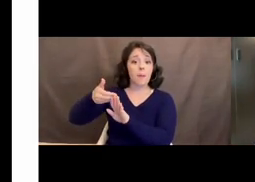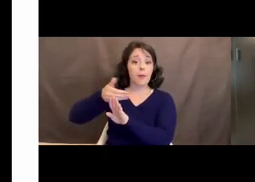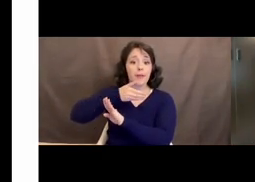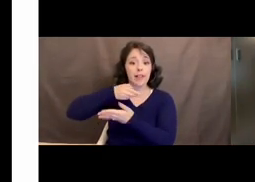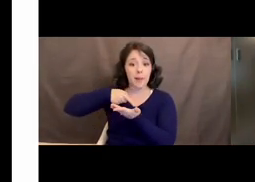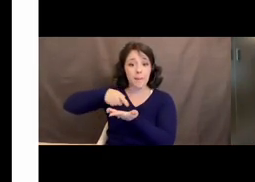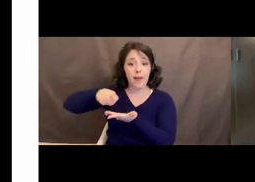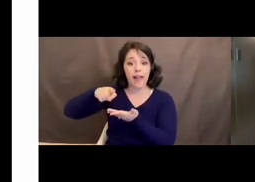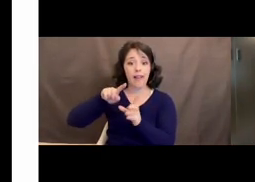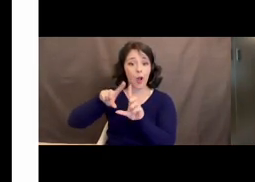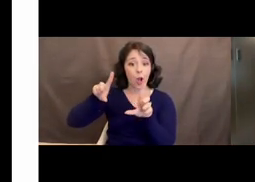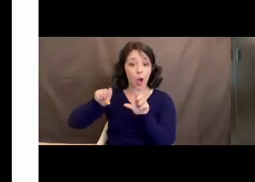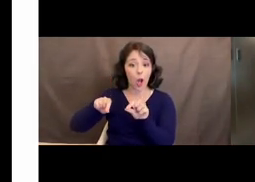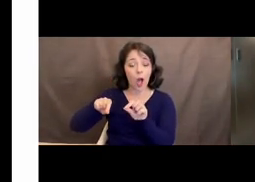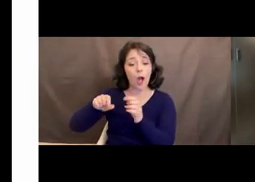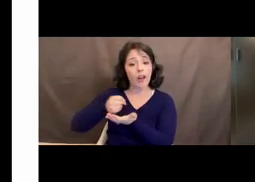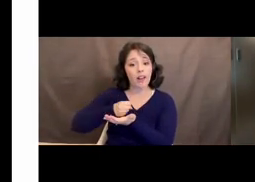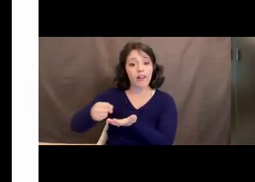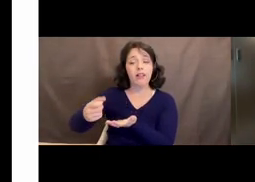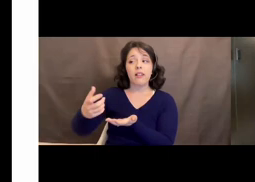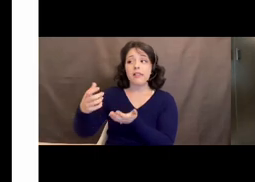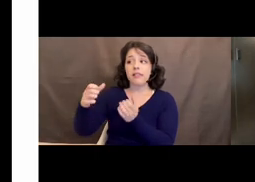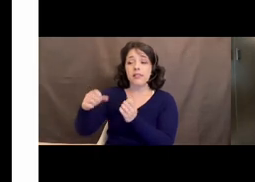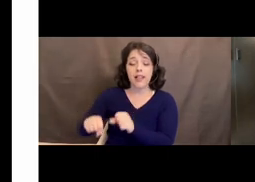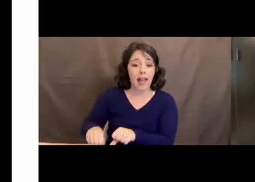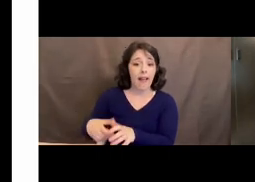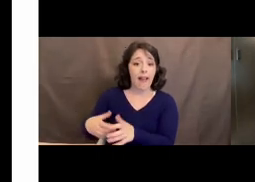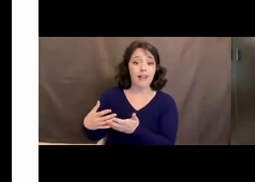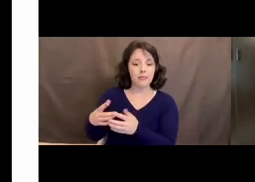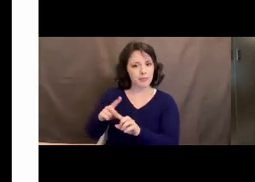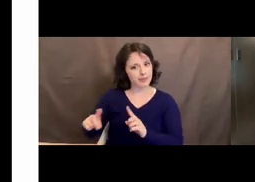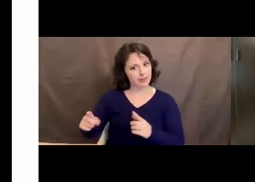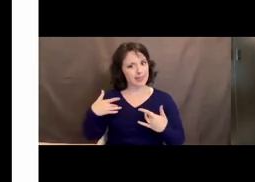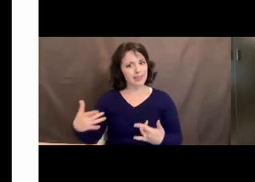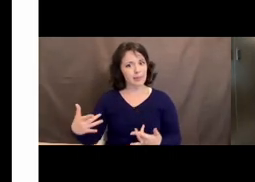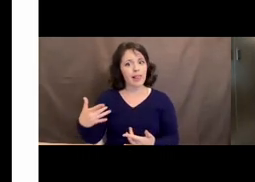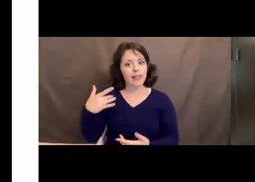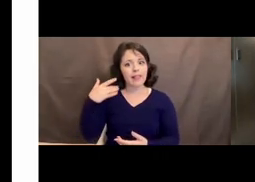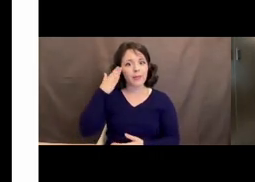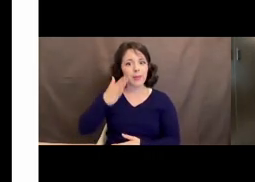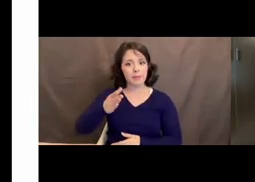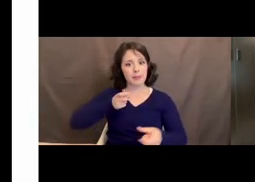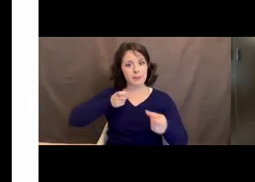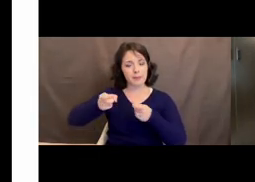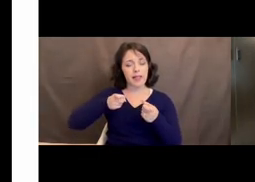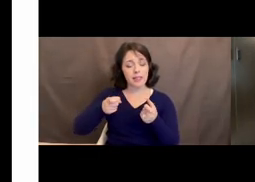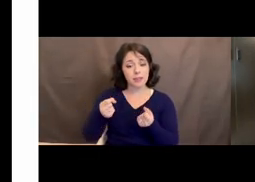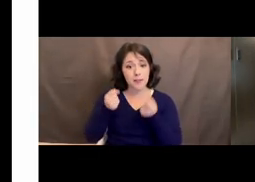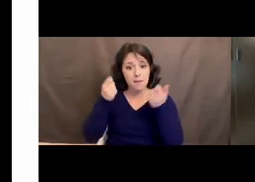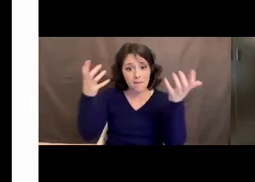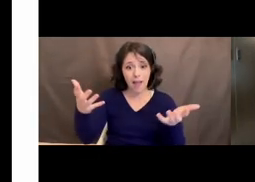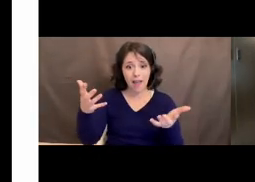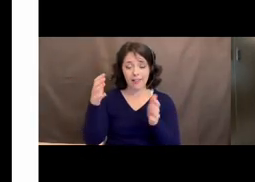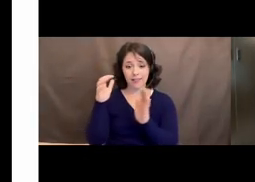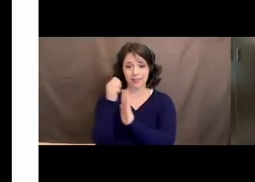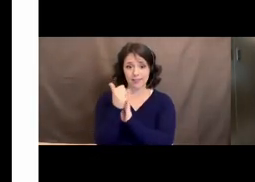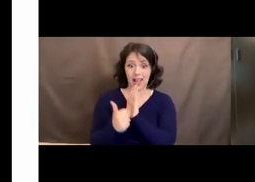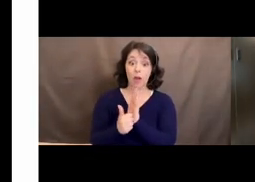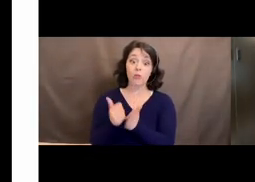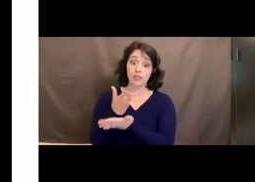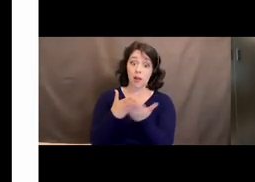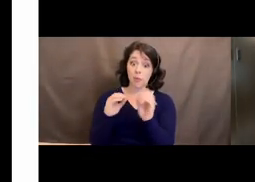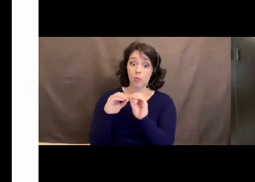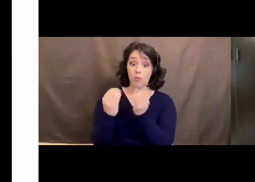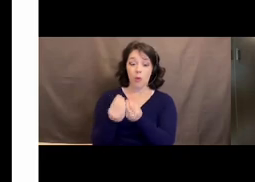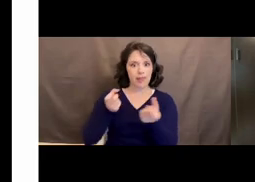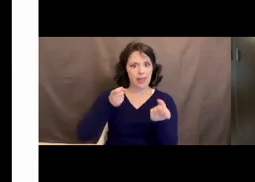those of you that are organizations are often managing many, many accounts. We have organizations that manage hundreds